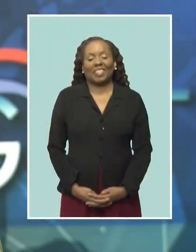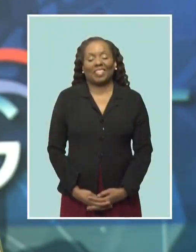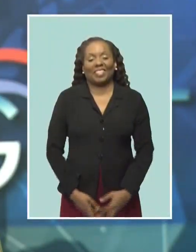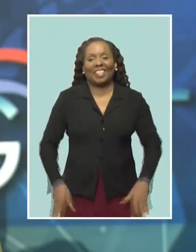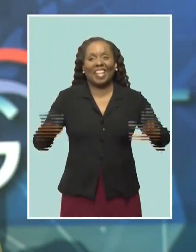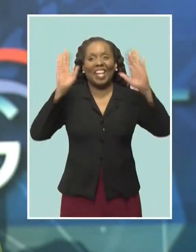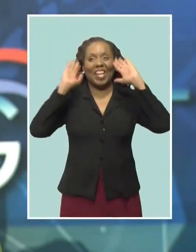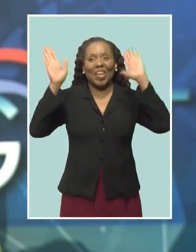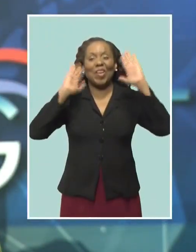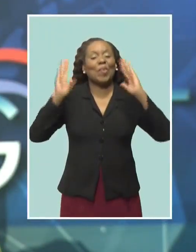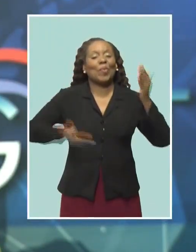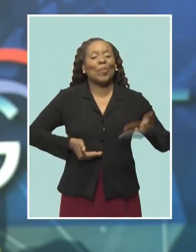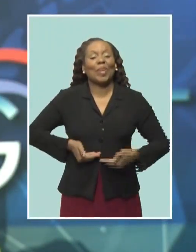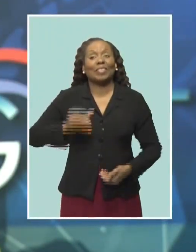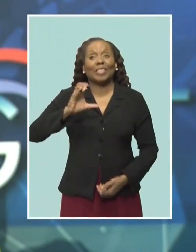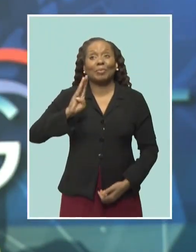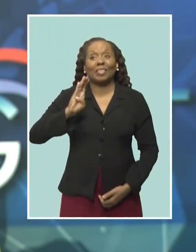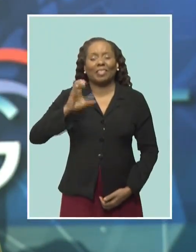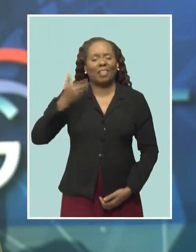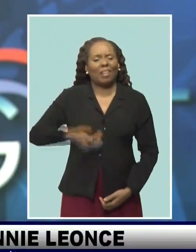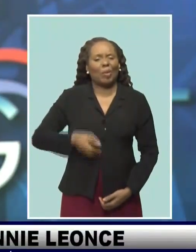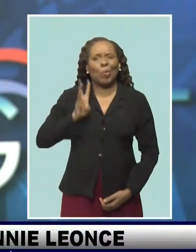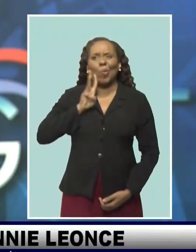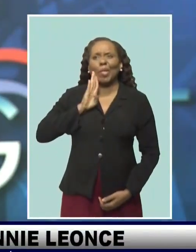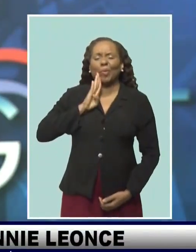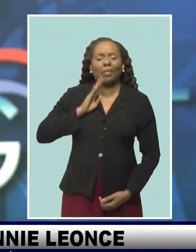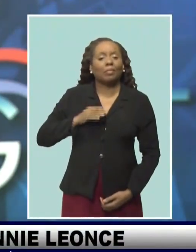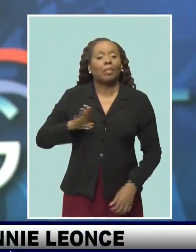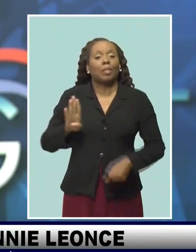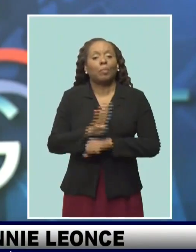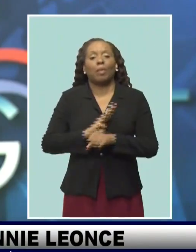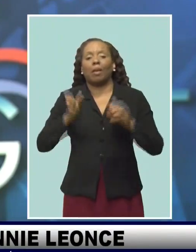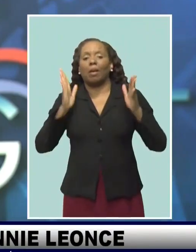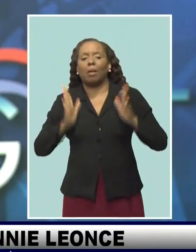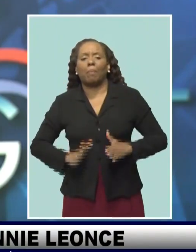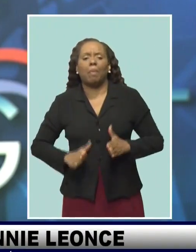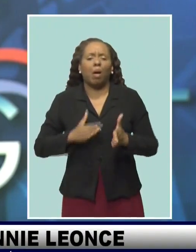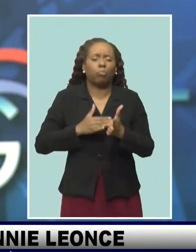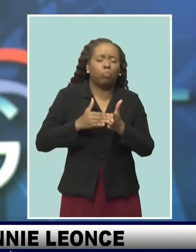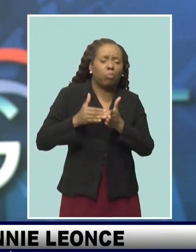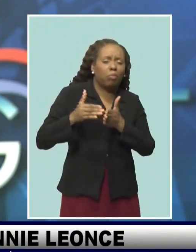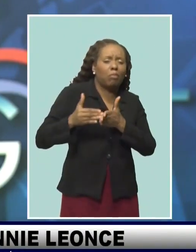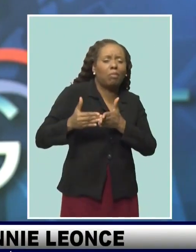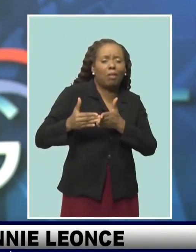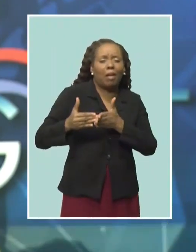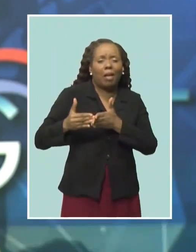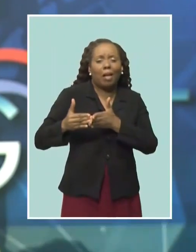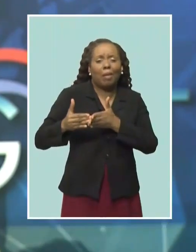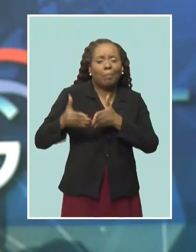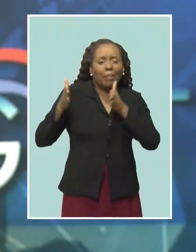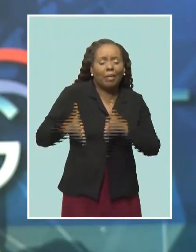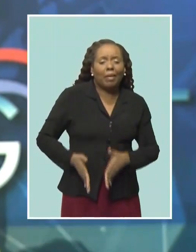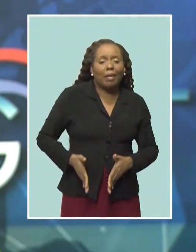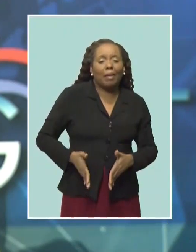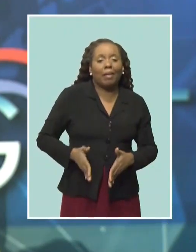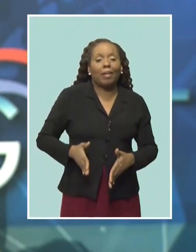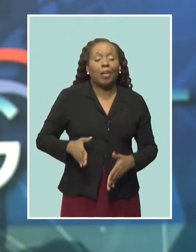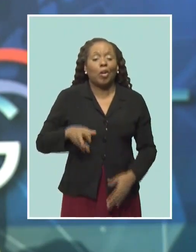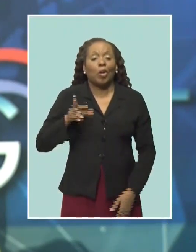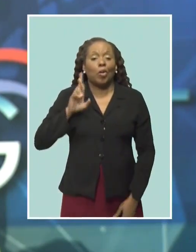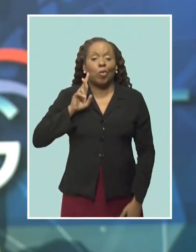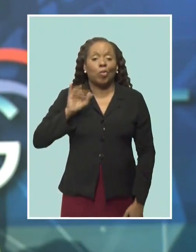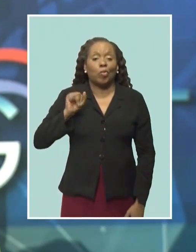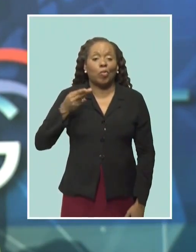Hello and welcome to the CBC NewsNight. I'm Wendy Burke. Barbadian billionaire superstar and national hero, the right excellent Robin Rihanna